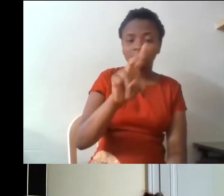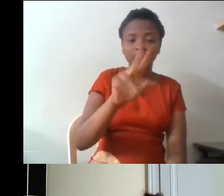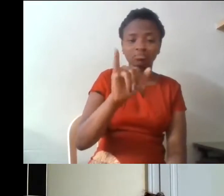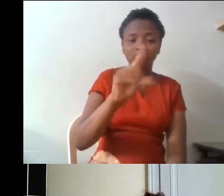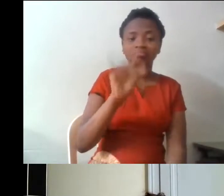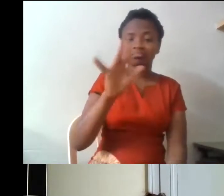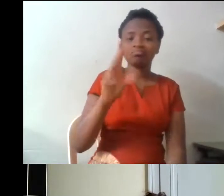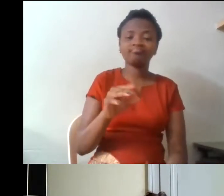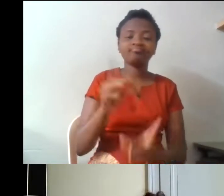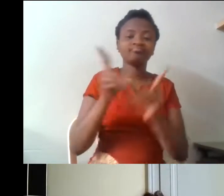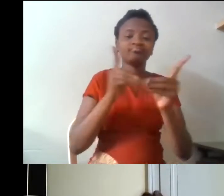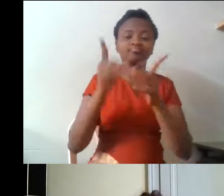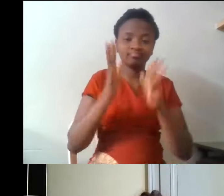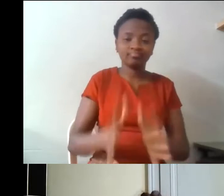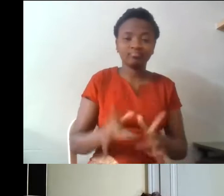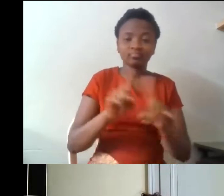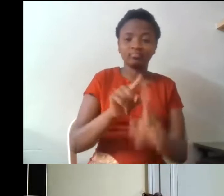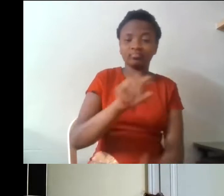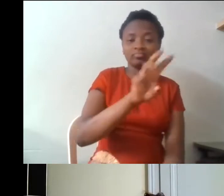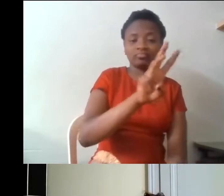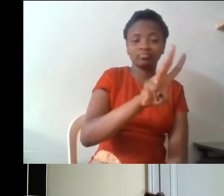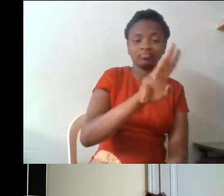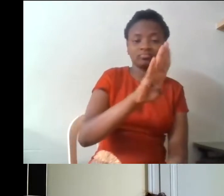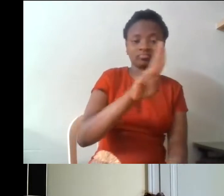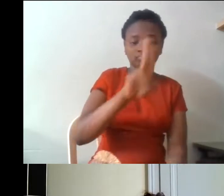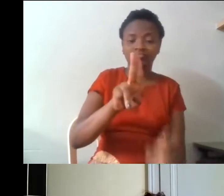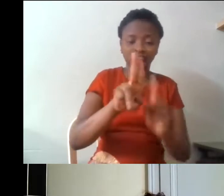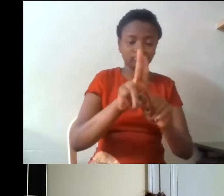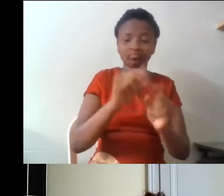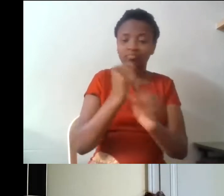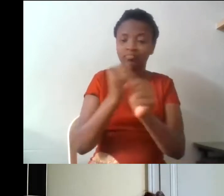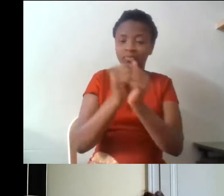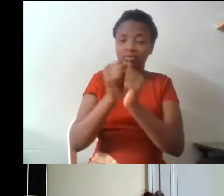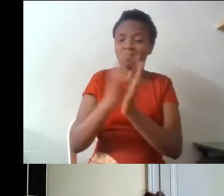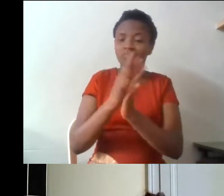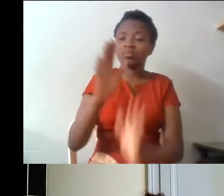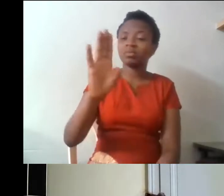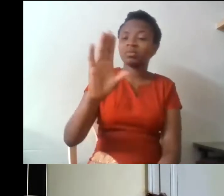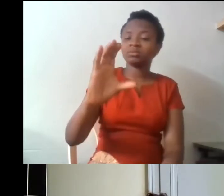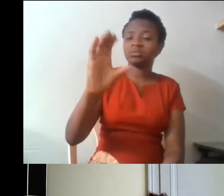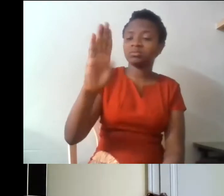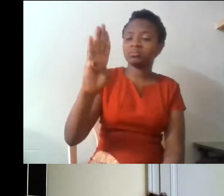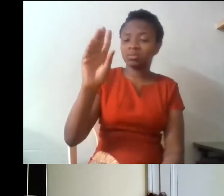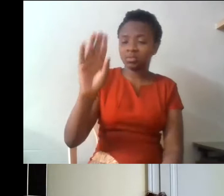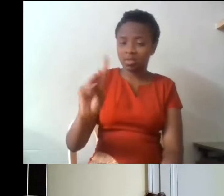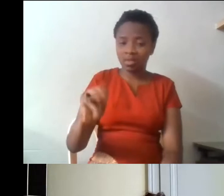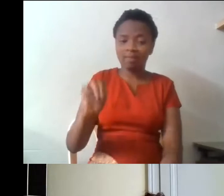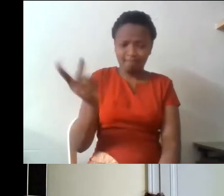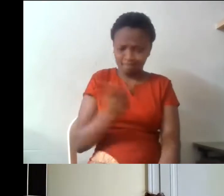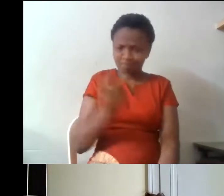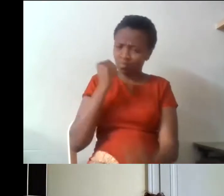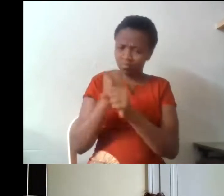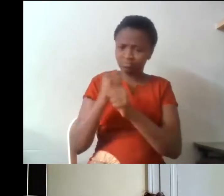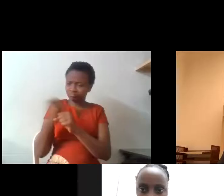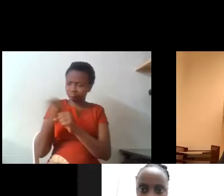Director. WBU and CBM have been working together for several years now. And first of all,